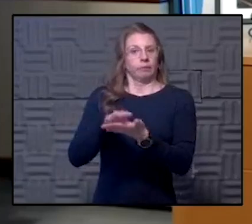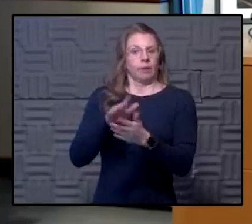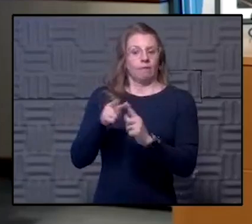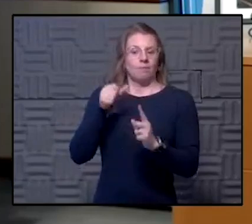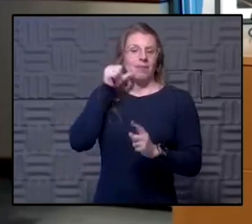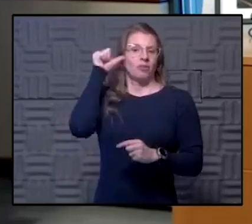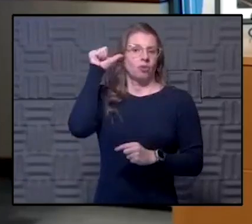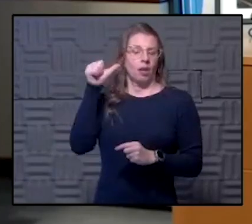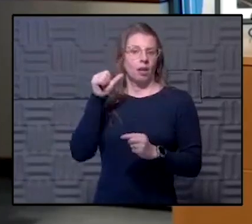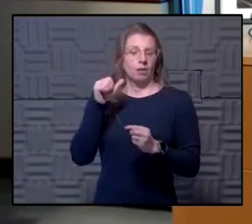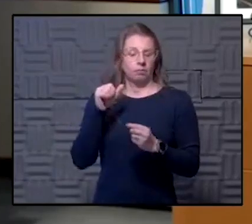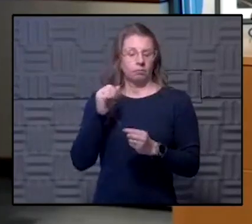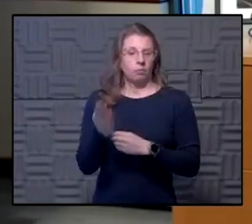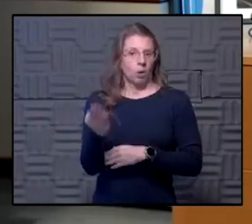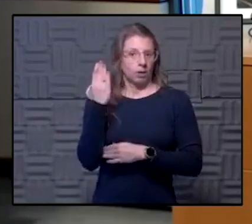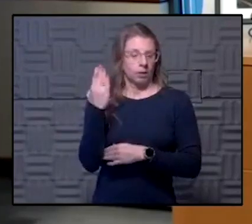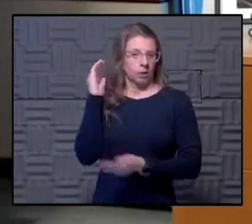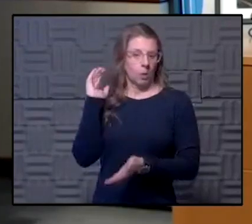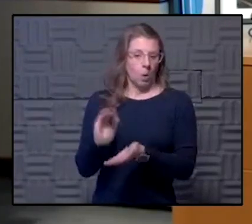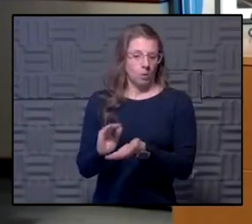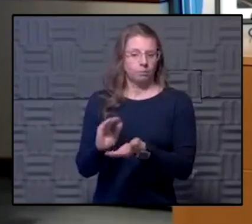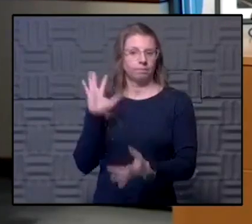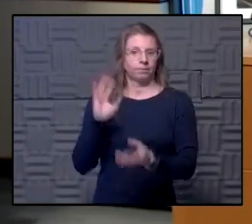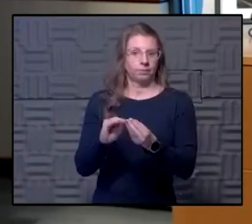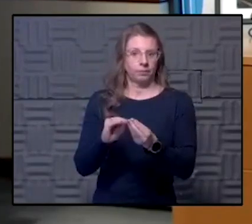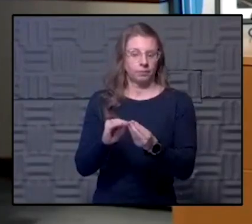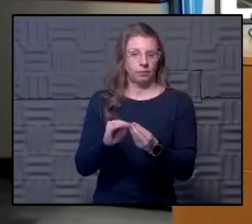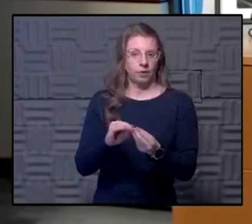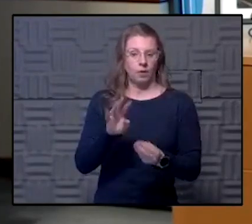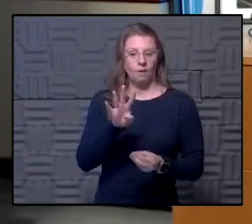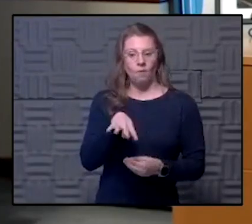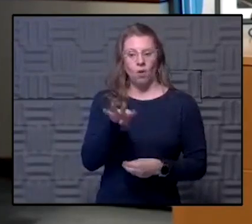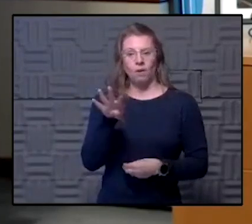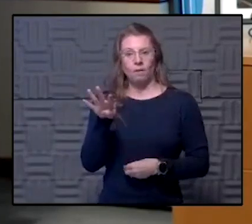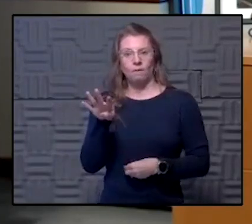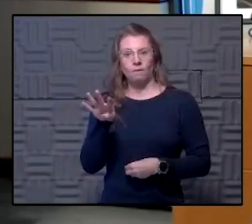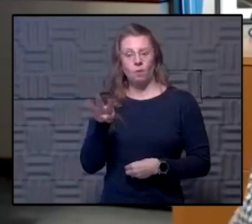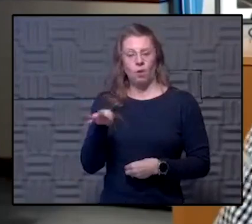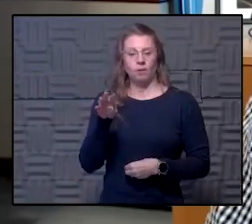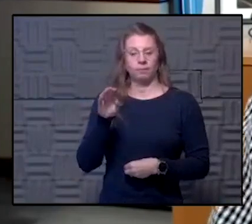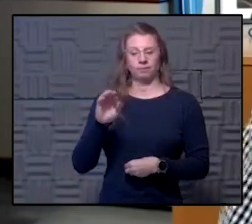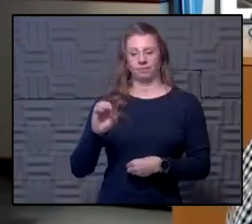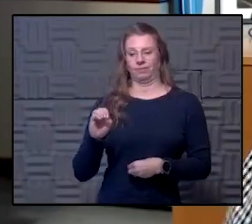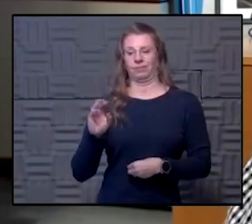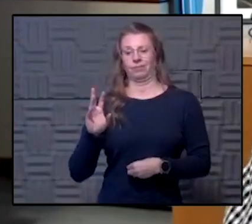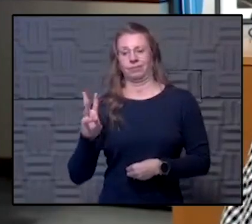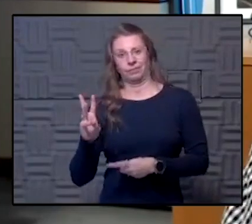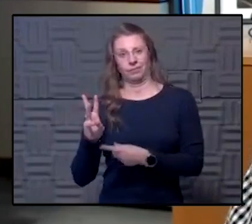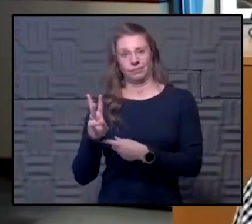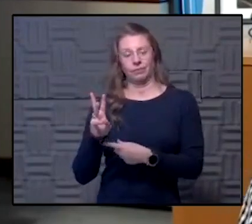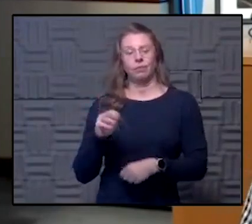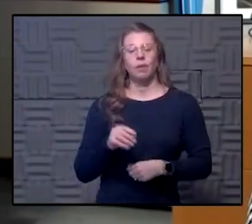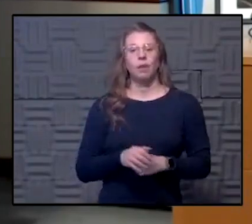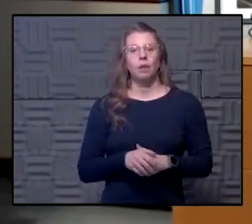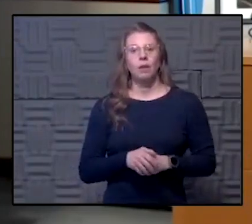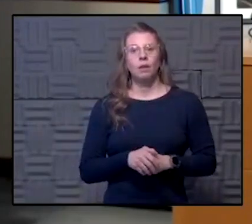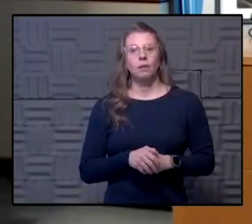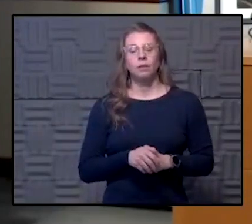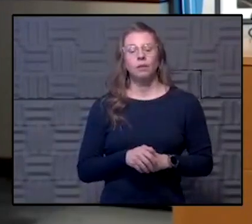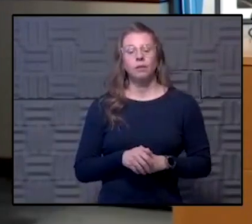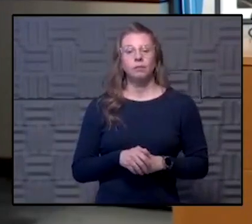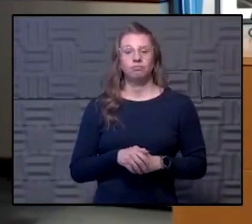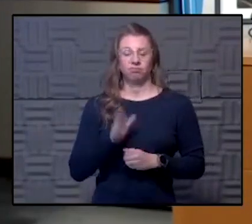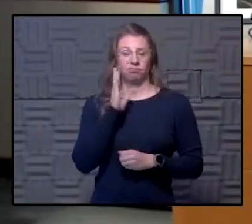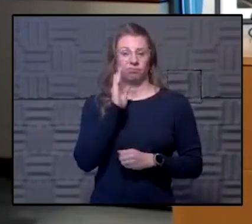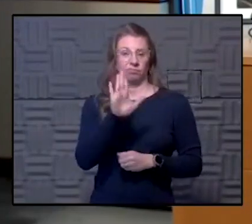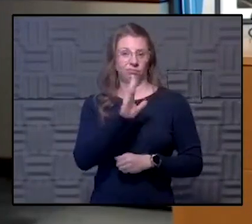yesterday morning, a low number, brings the total to a sobering 4,406. And as you guys know from where you are in the